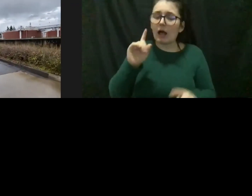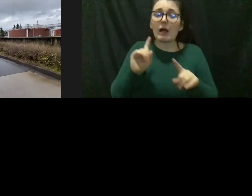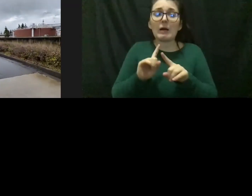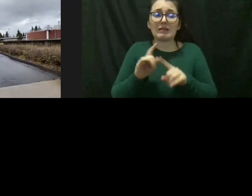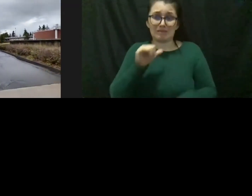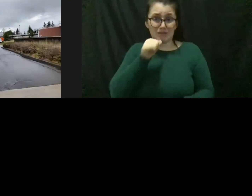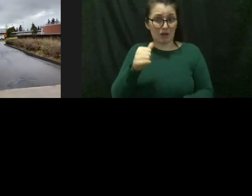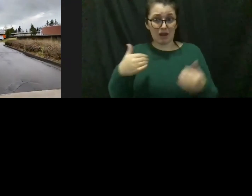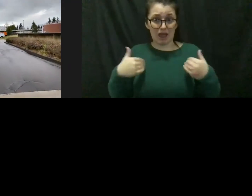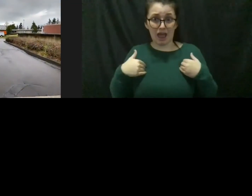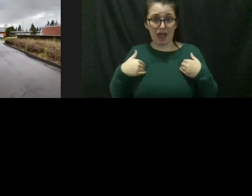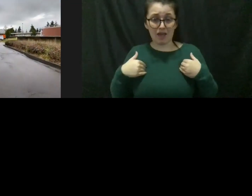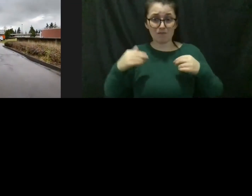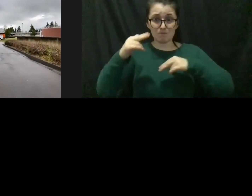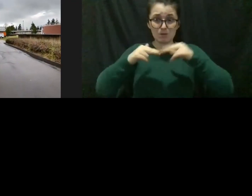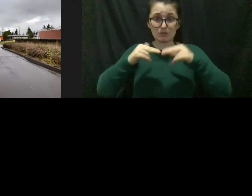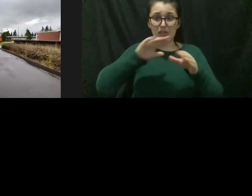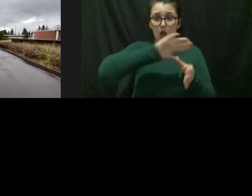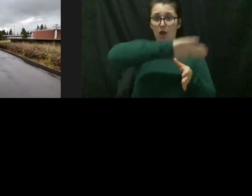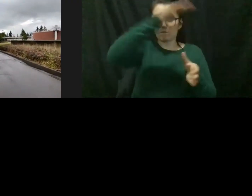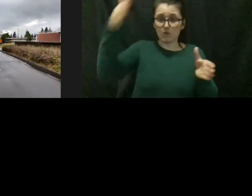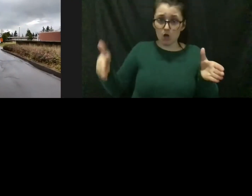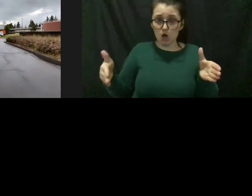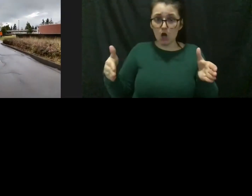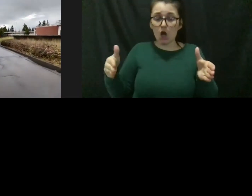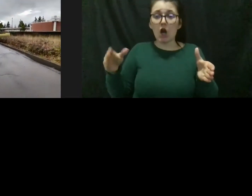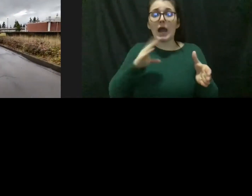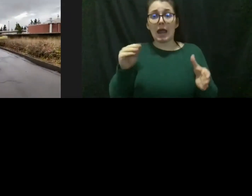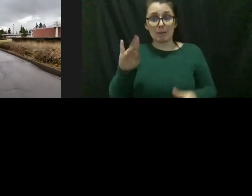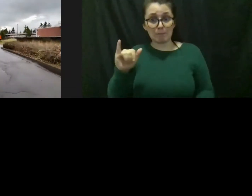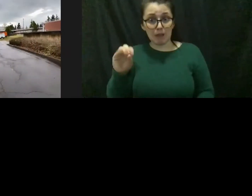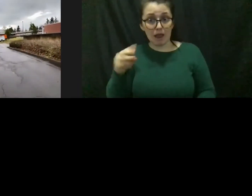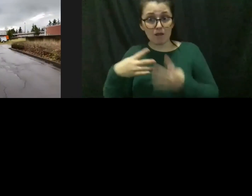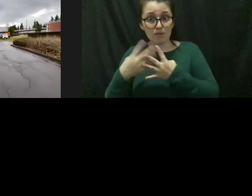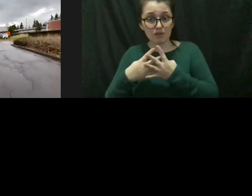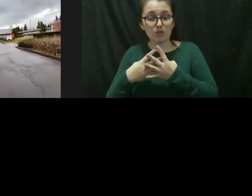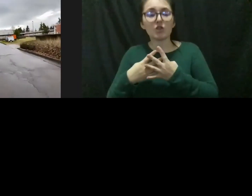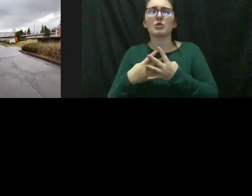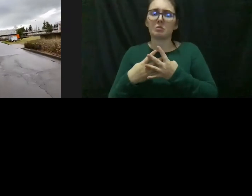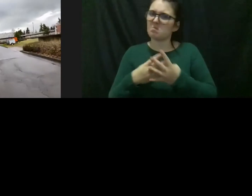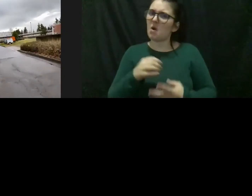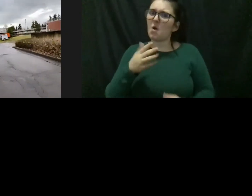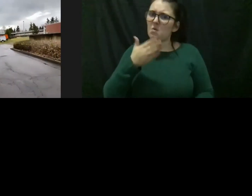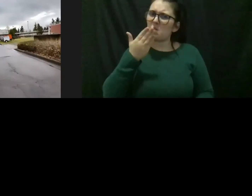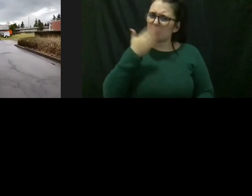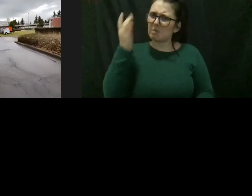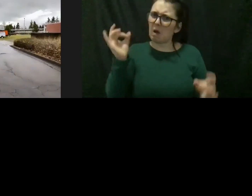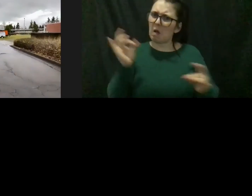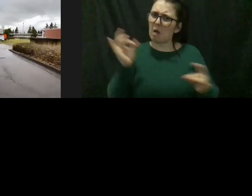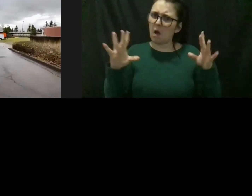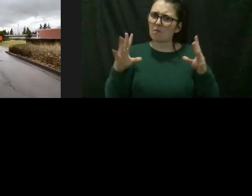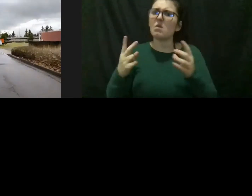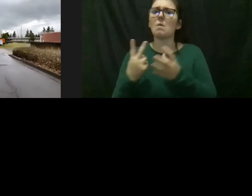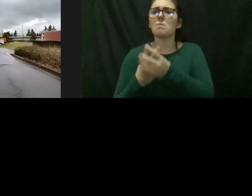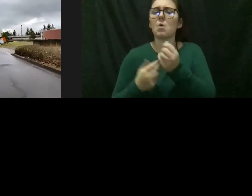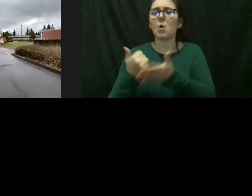structures covered and we didn't run the biofilter. Okay. That don't really smell a lot right now. No, and that's the part of the reason.